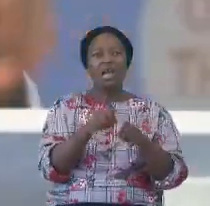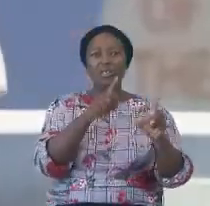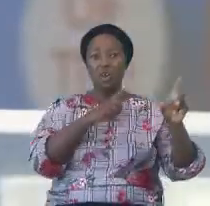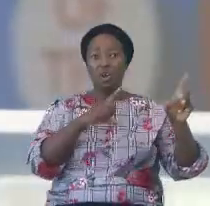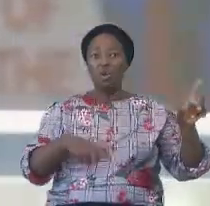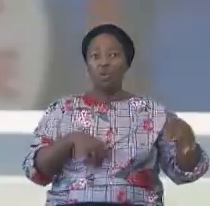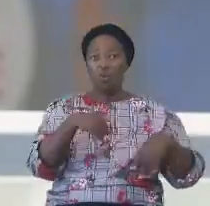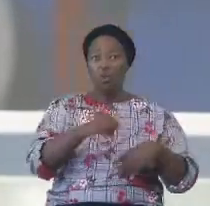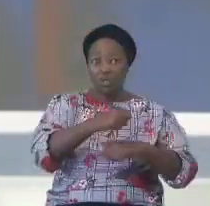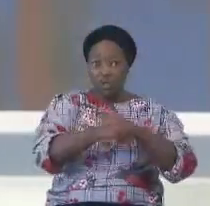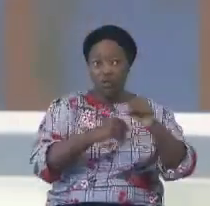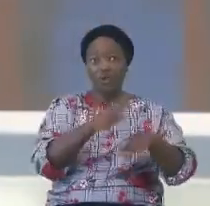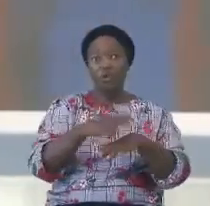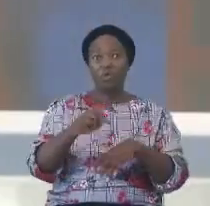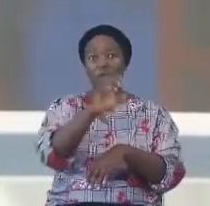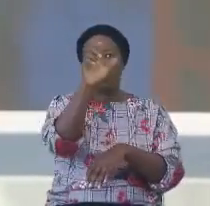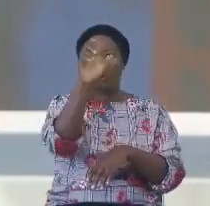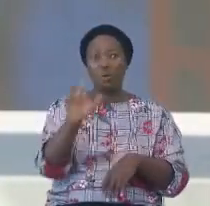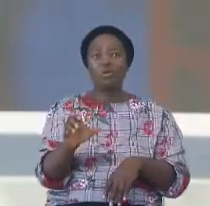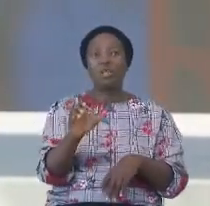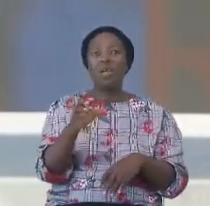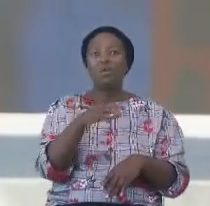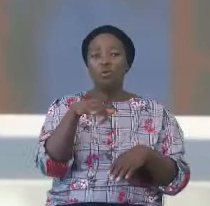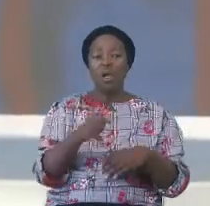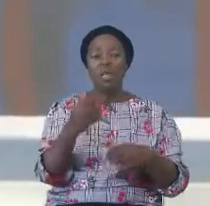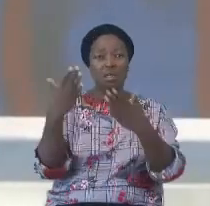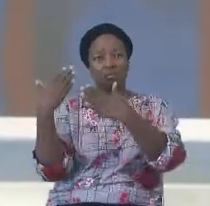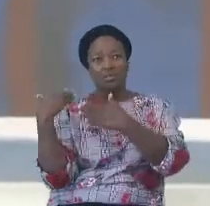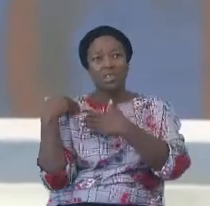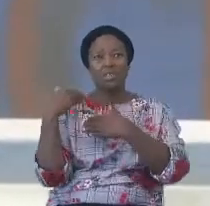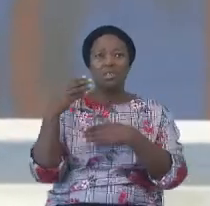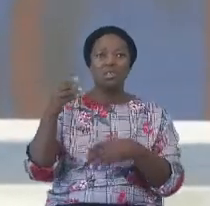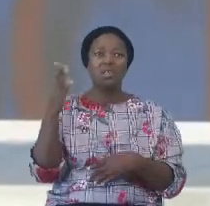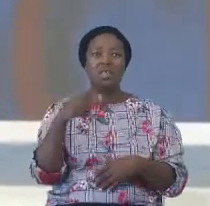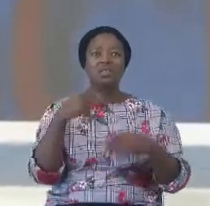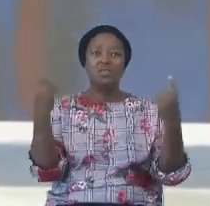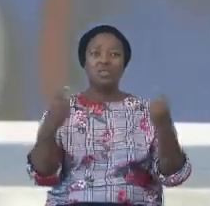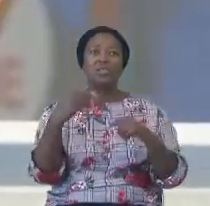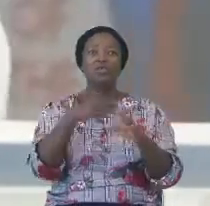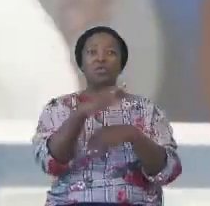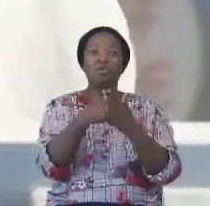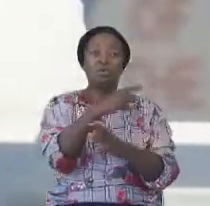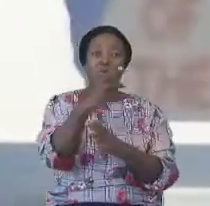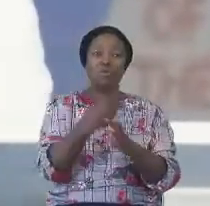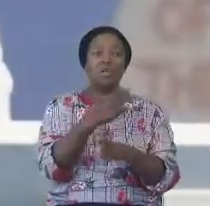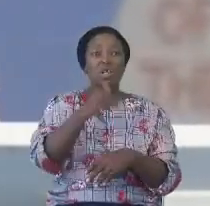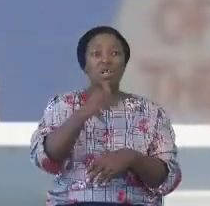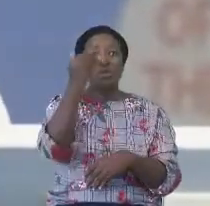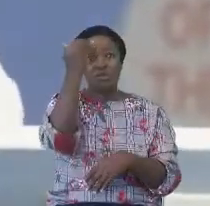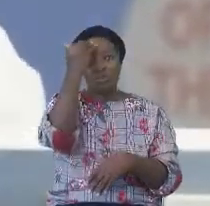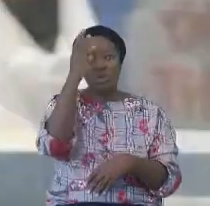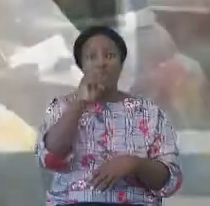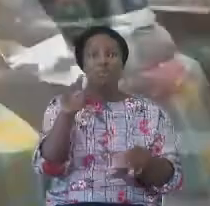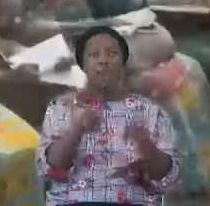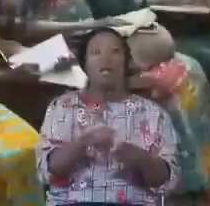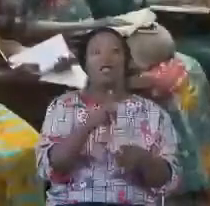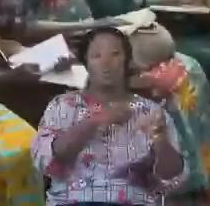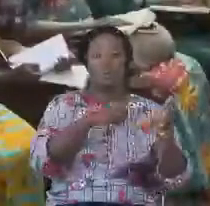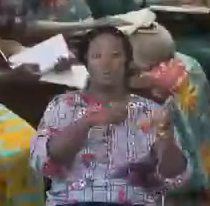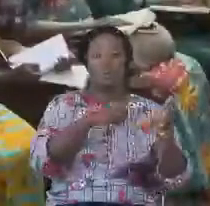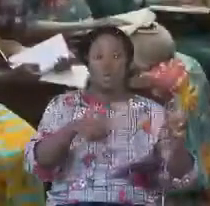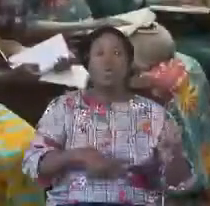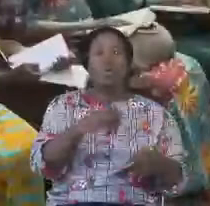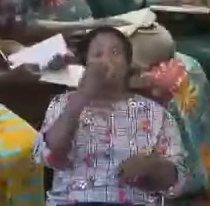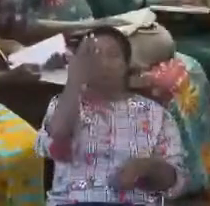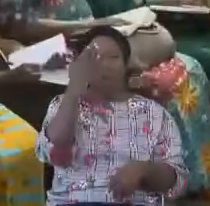now to recognize him as Lord while suffering on the cross, while bearing the sin of the